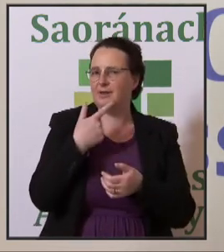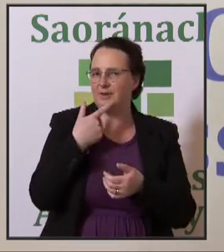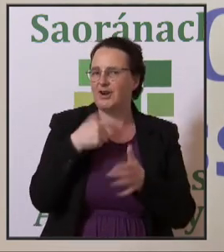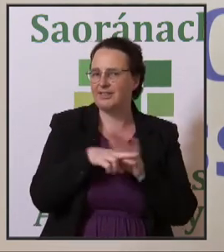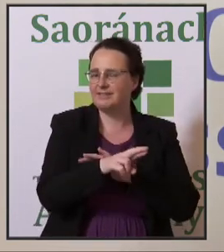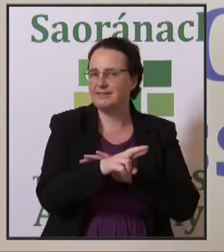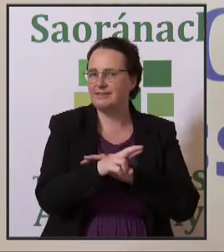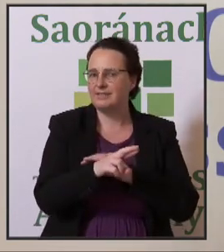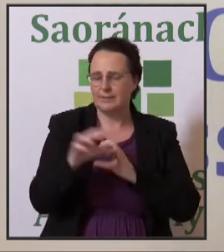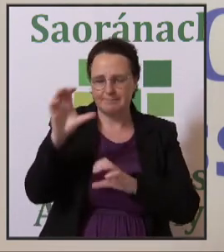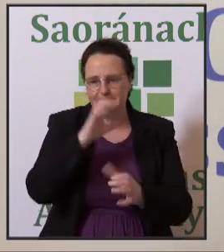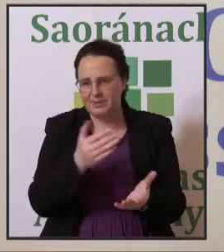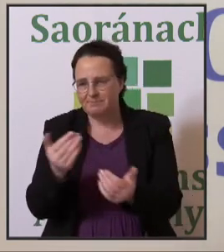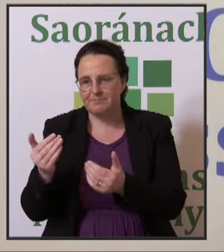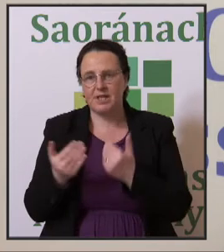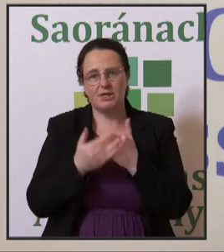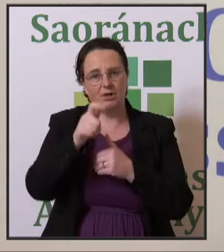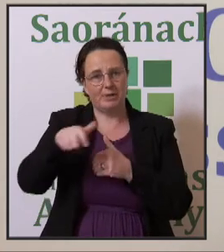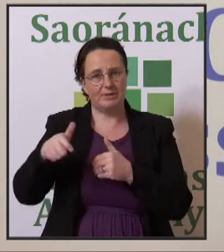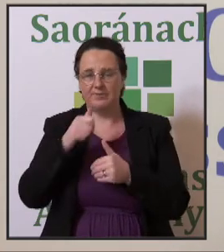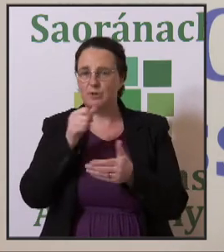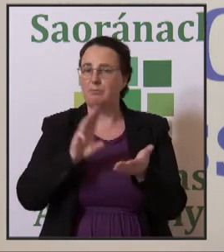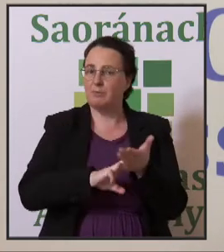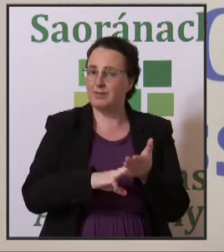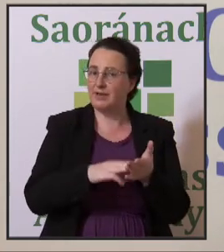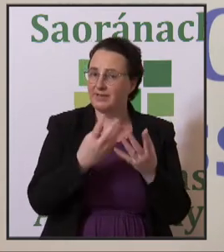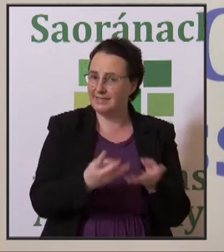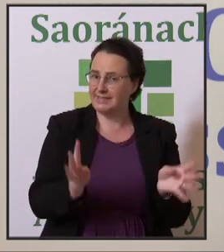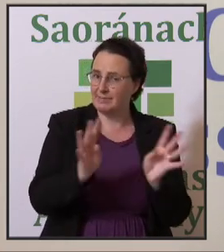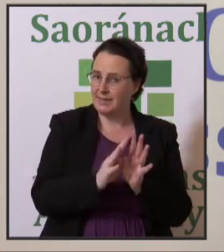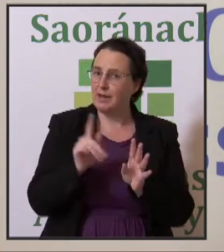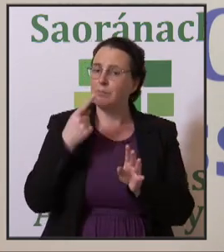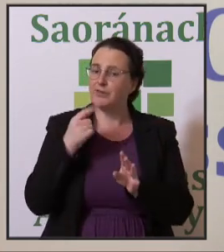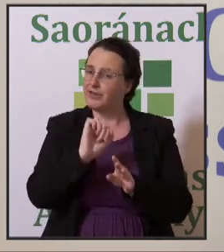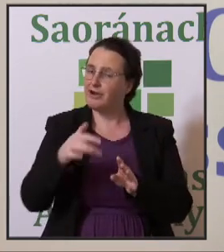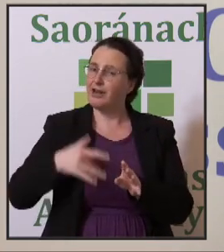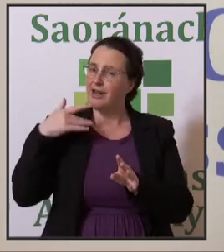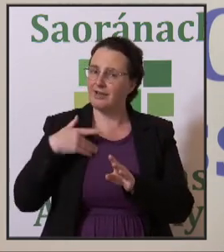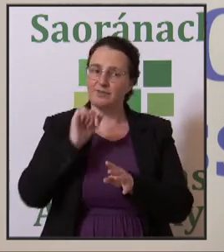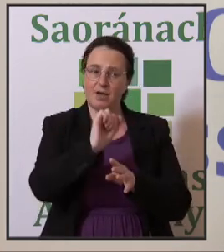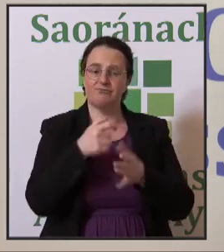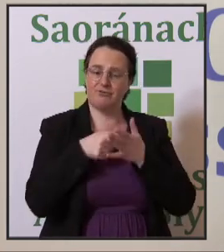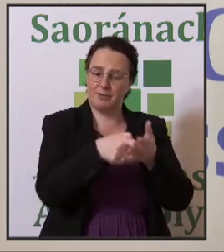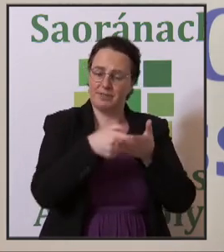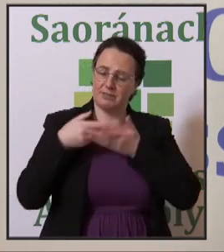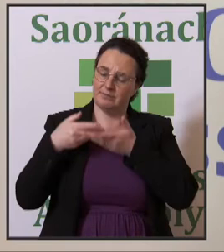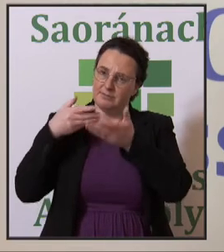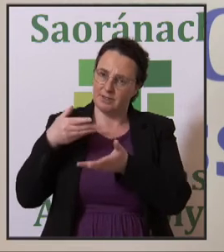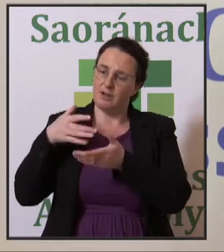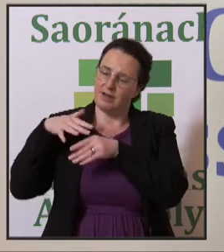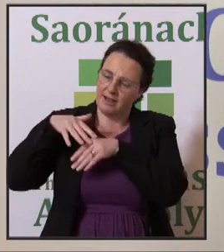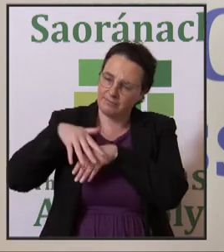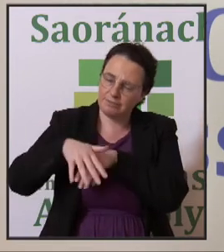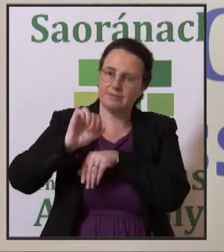young people in this debate who are not members of the Assembly, but whose lives will be directly affected by the recommendations which may emerge from